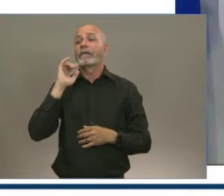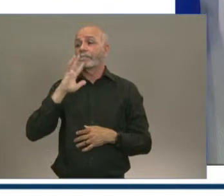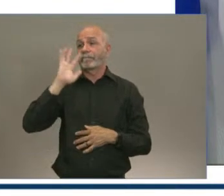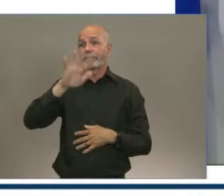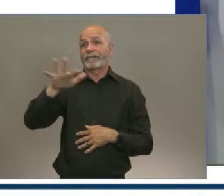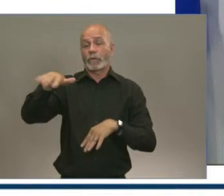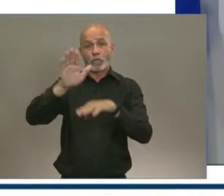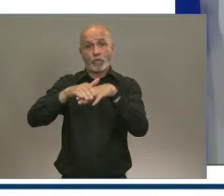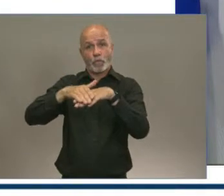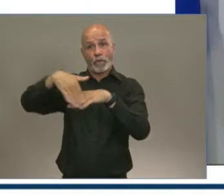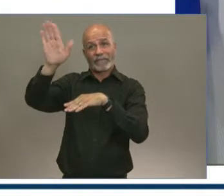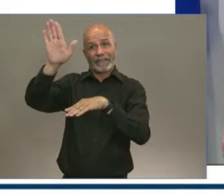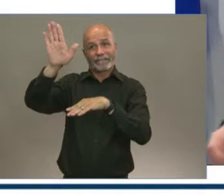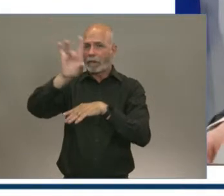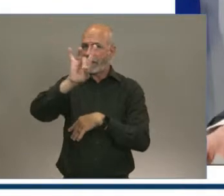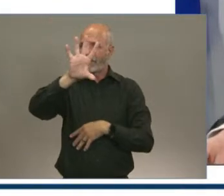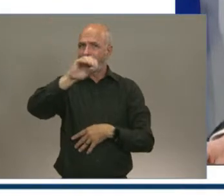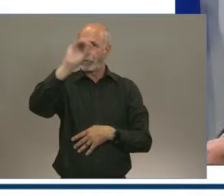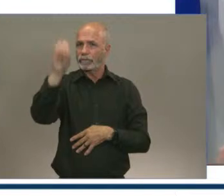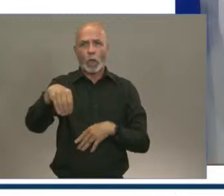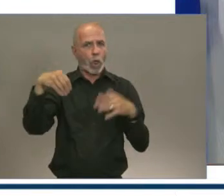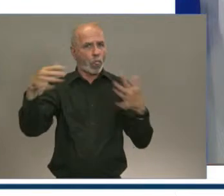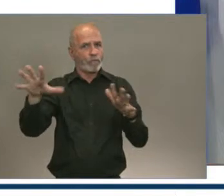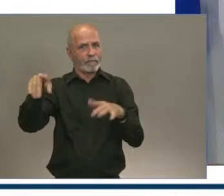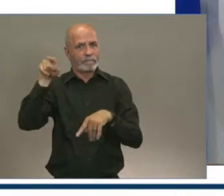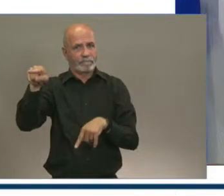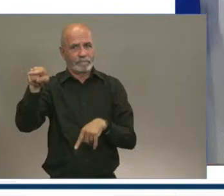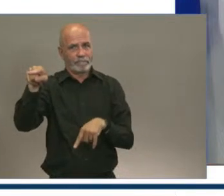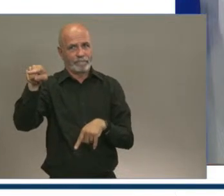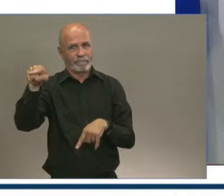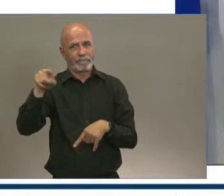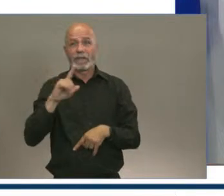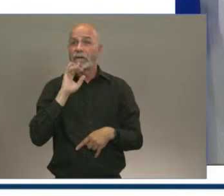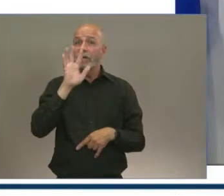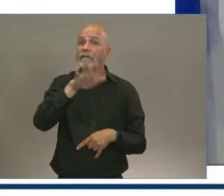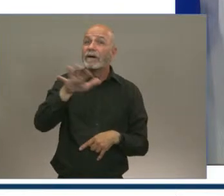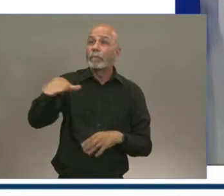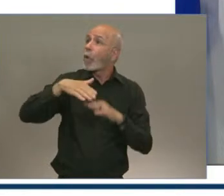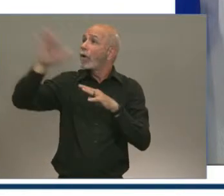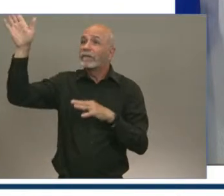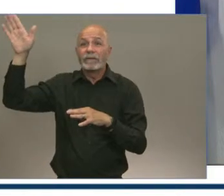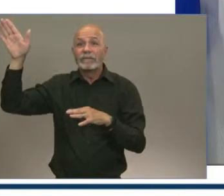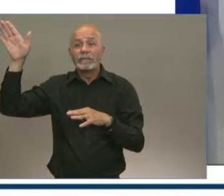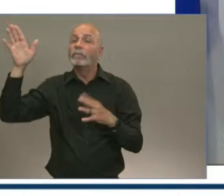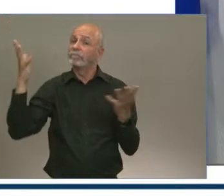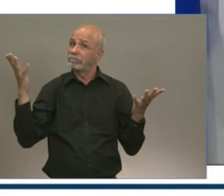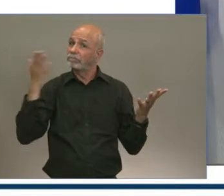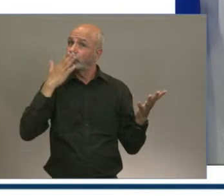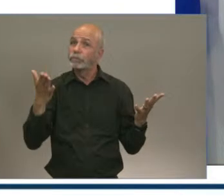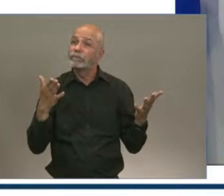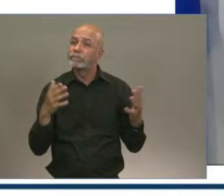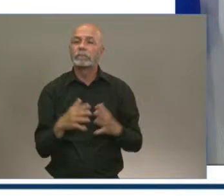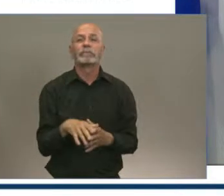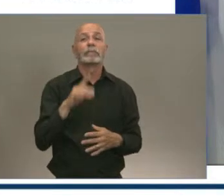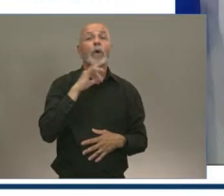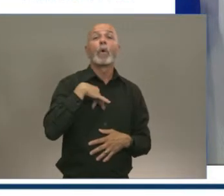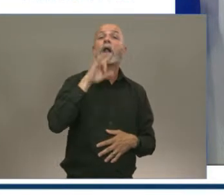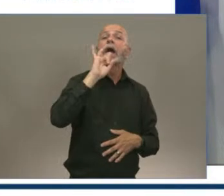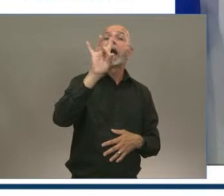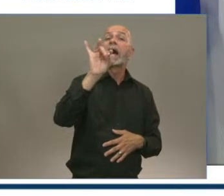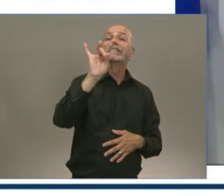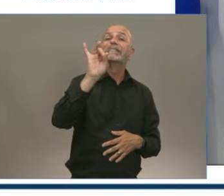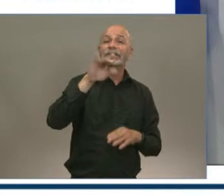of 85%, 55 years old and up. I want to give a shout out to our 80-plus age cohort, where we